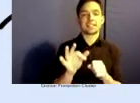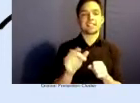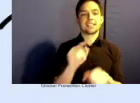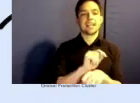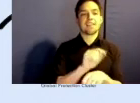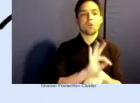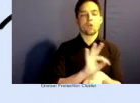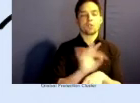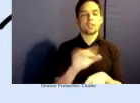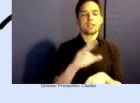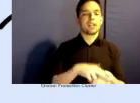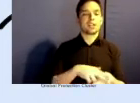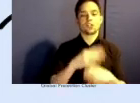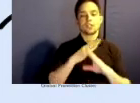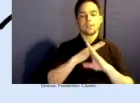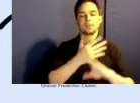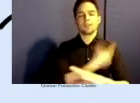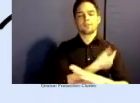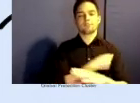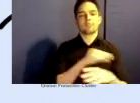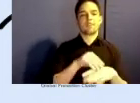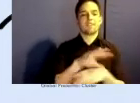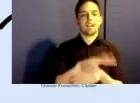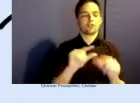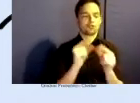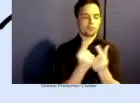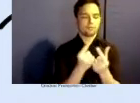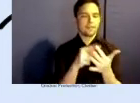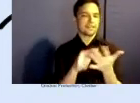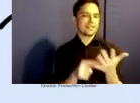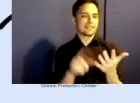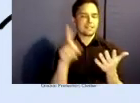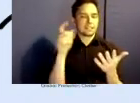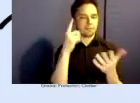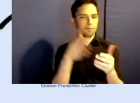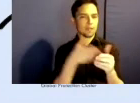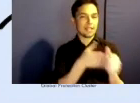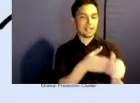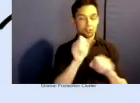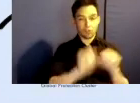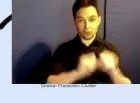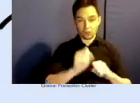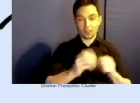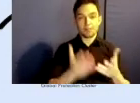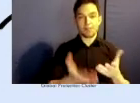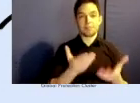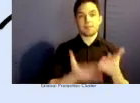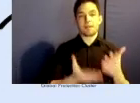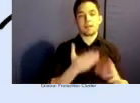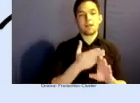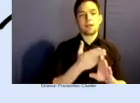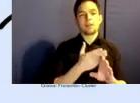national immunization advisory groups. These government-led structures may be preoccupied with decisions